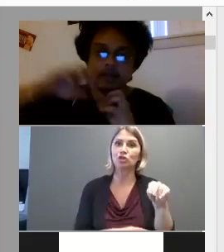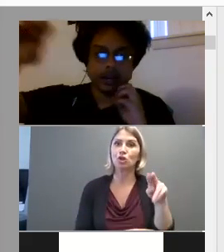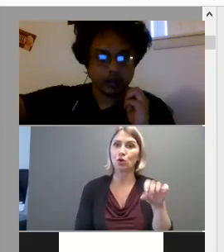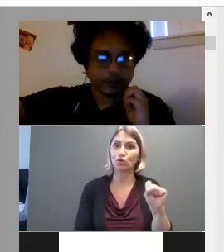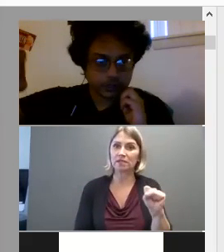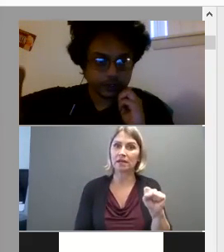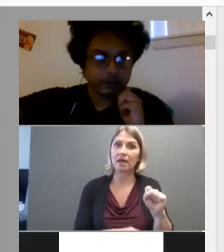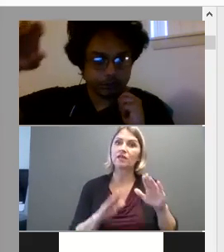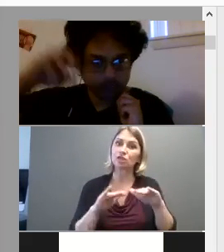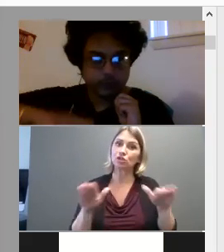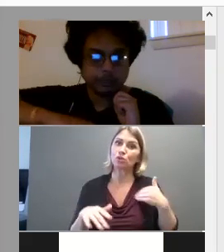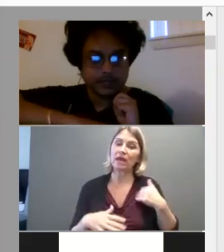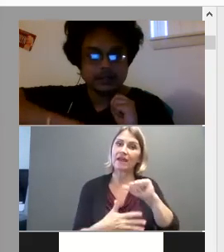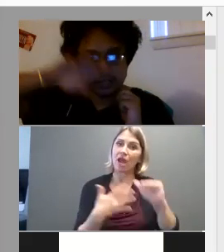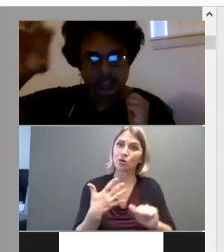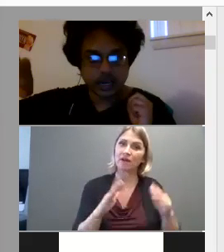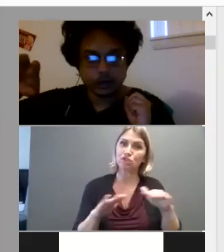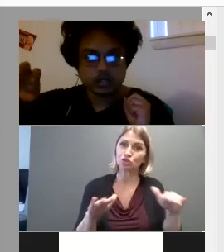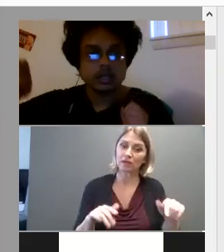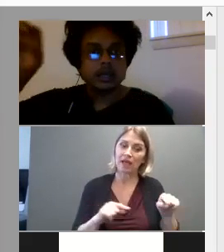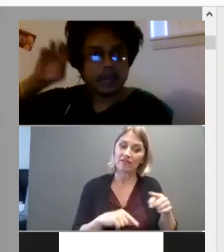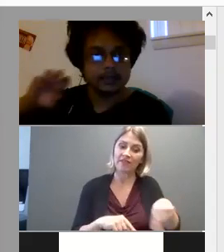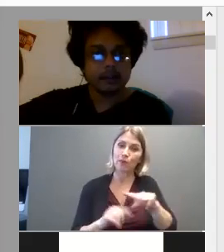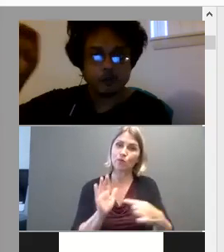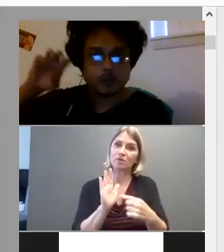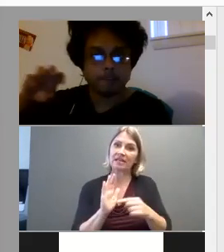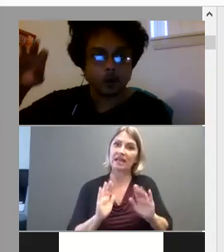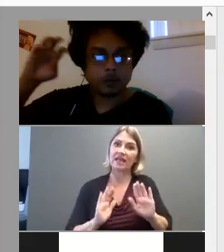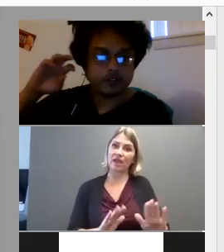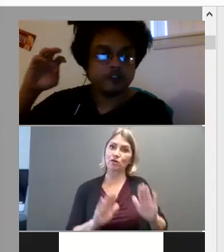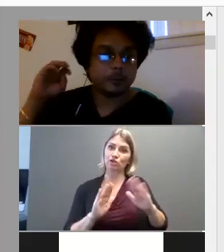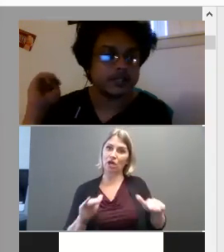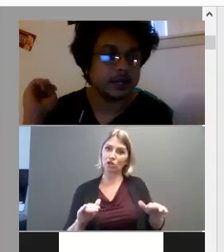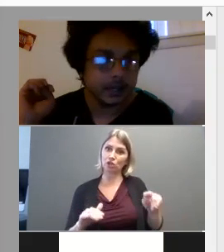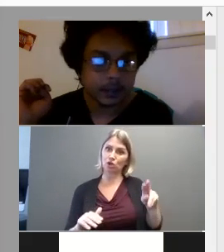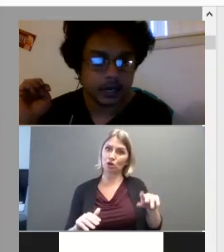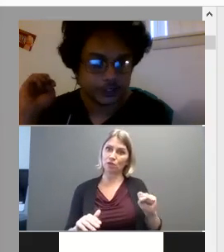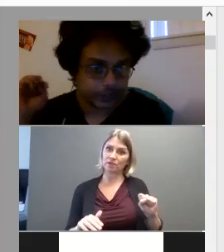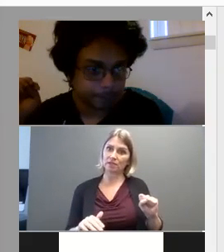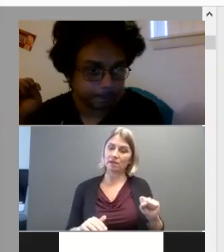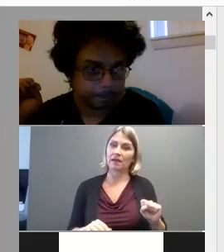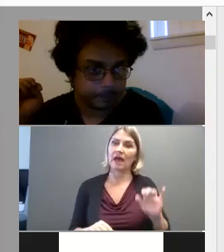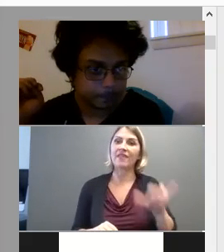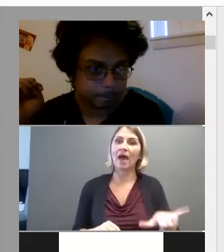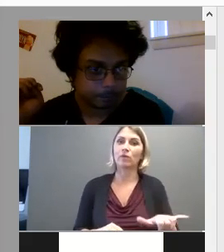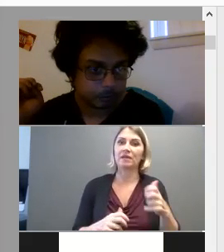again have an array of children where they would represent their child nodes, and that would be a proper way of representing a